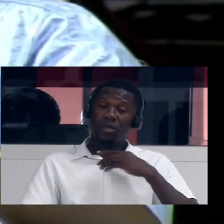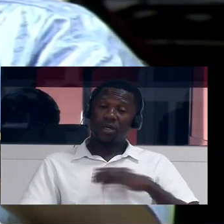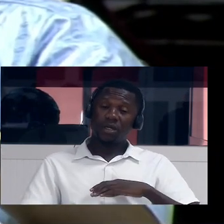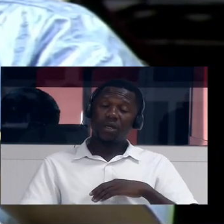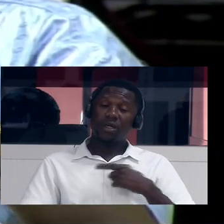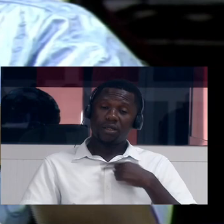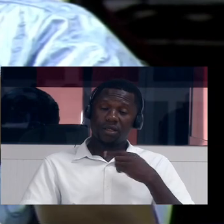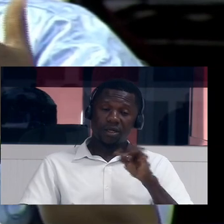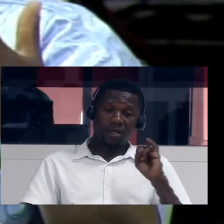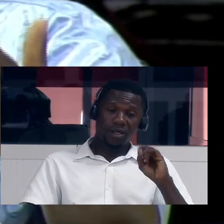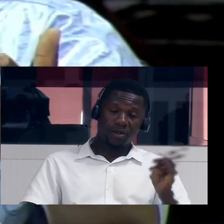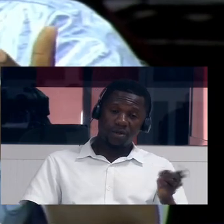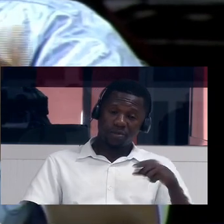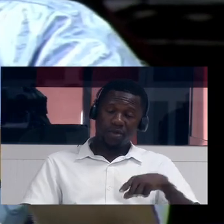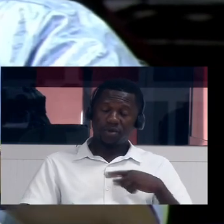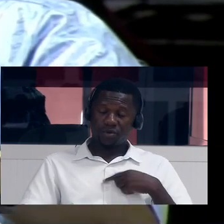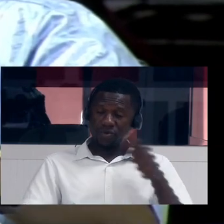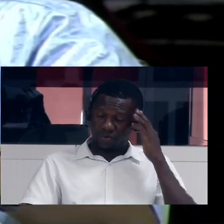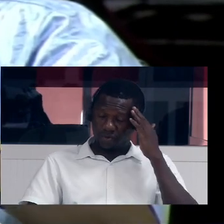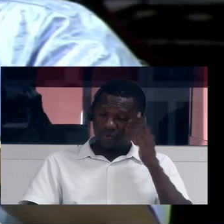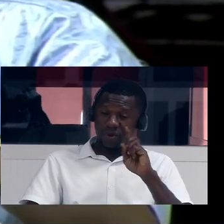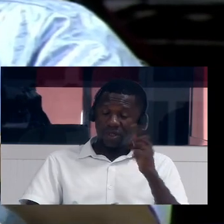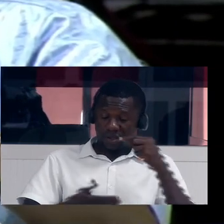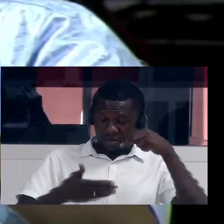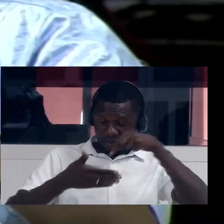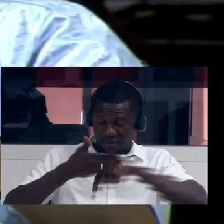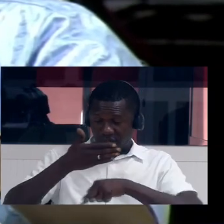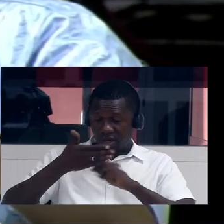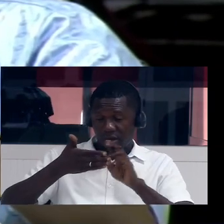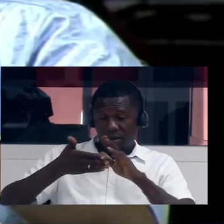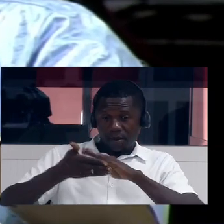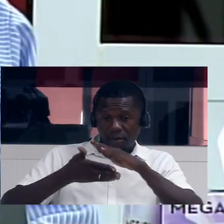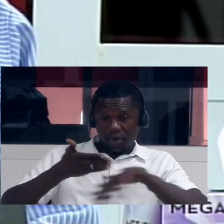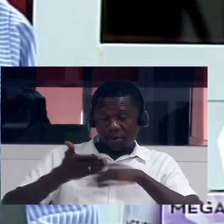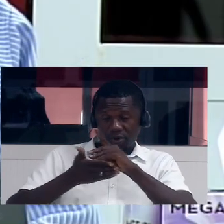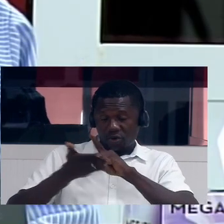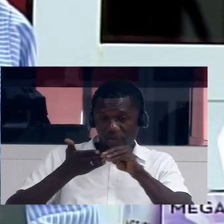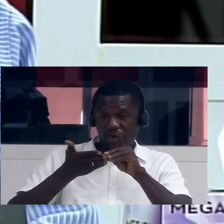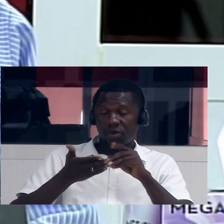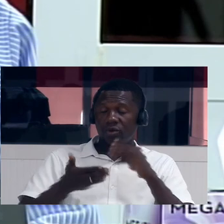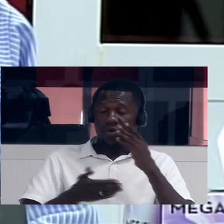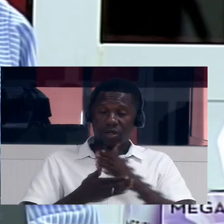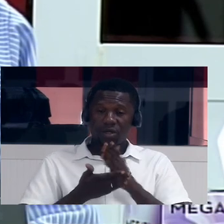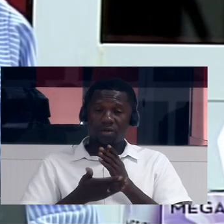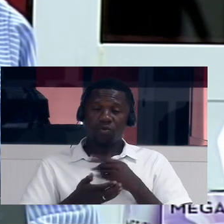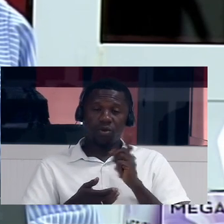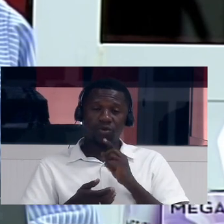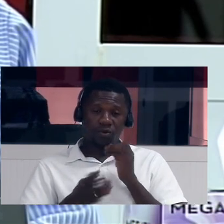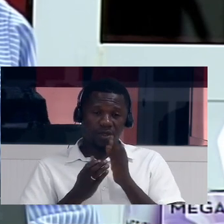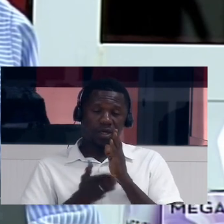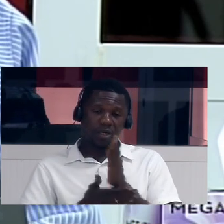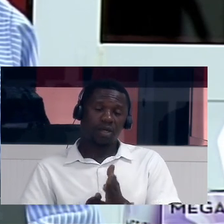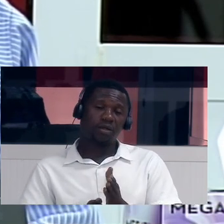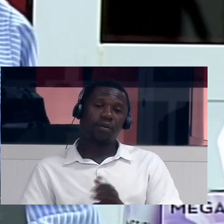contained in the document, in fact, conveys your orders, your instructions. Council, I dare say that there are many occasions